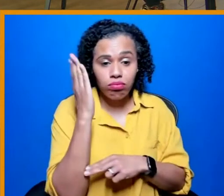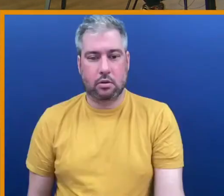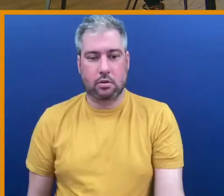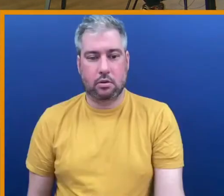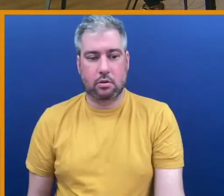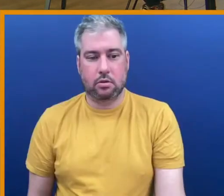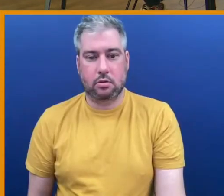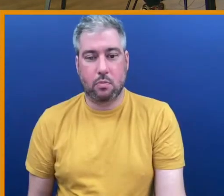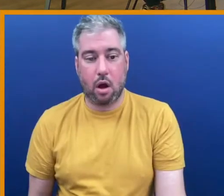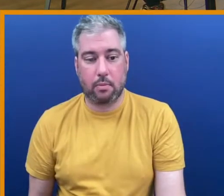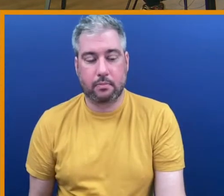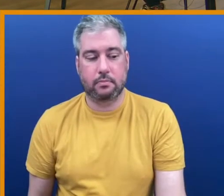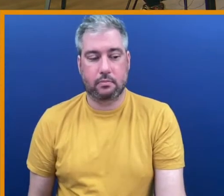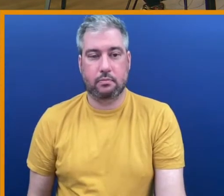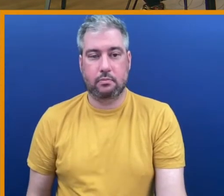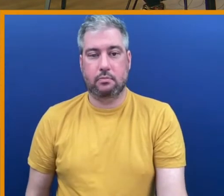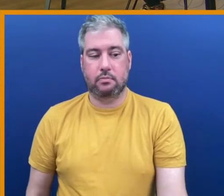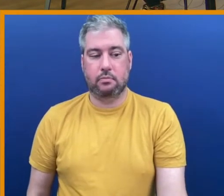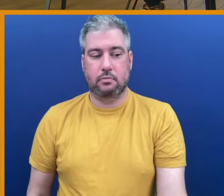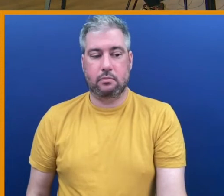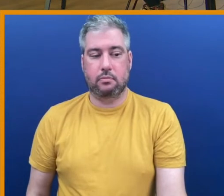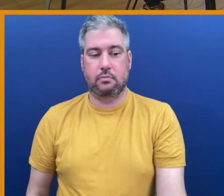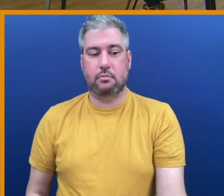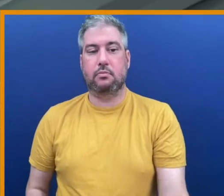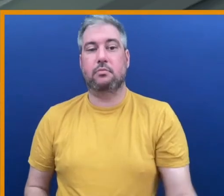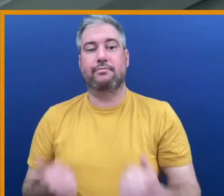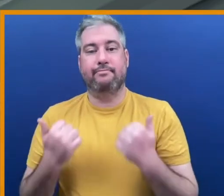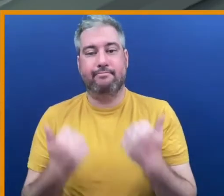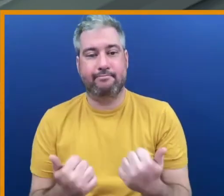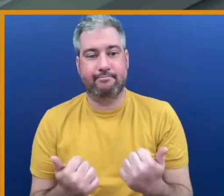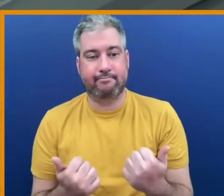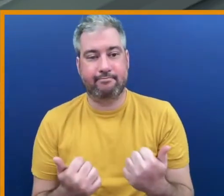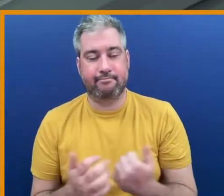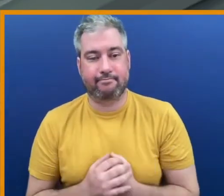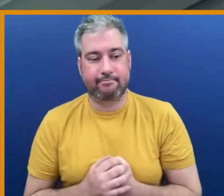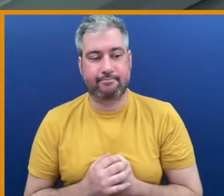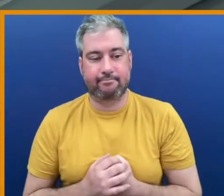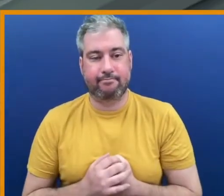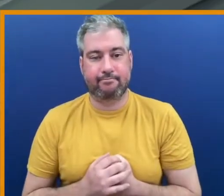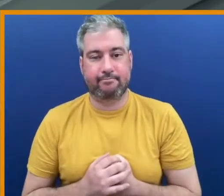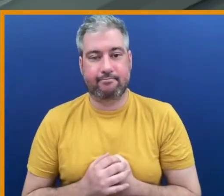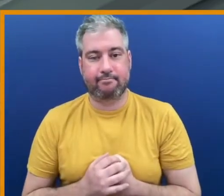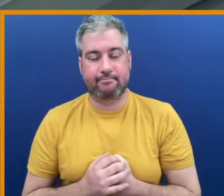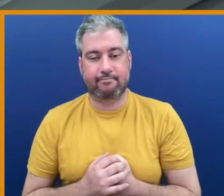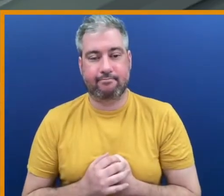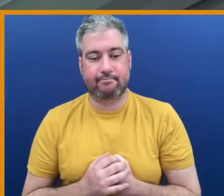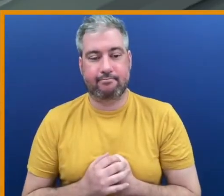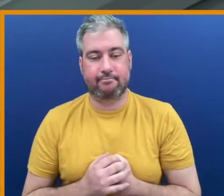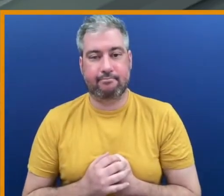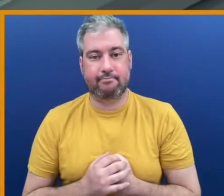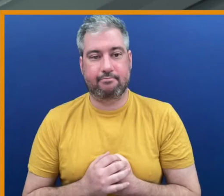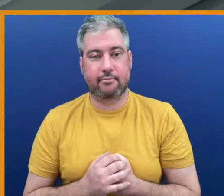19. James. Thank you, Jenny. The lines 18 and 19 cover this idea